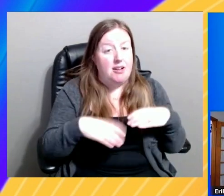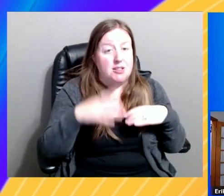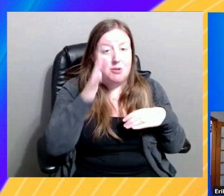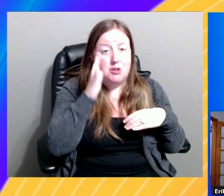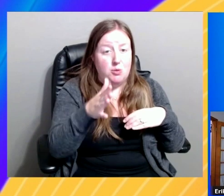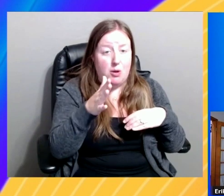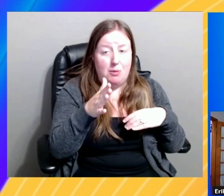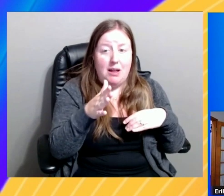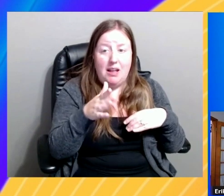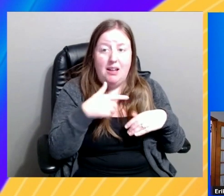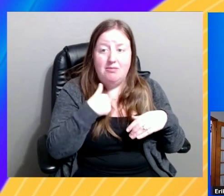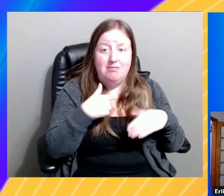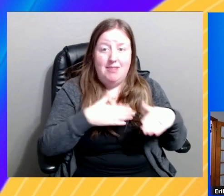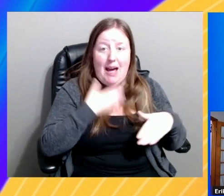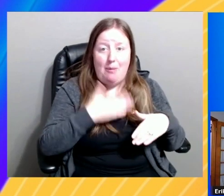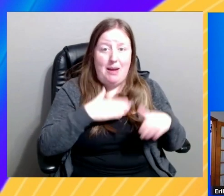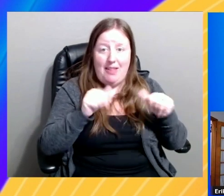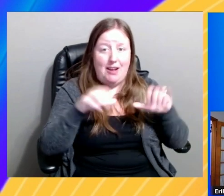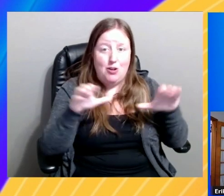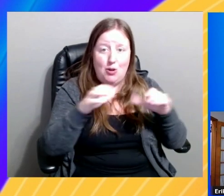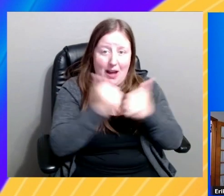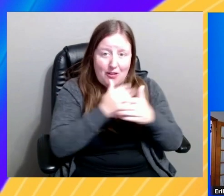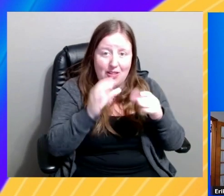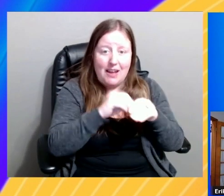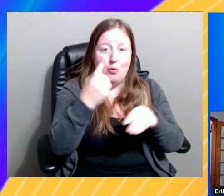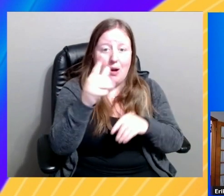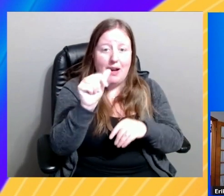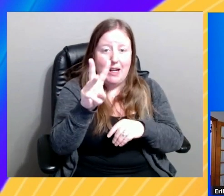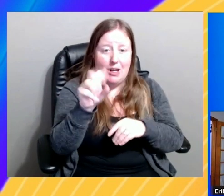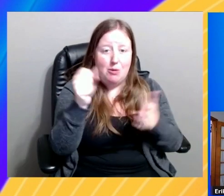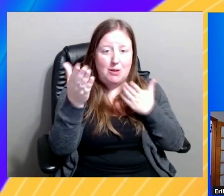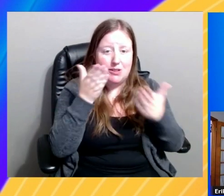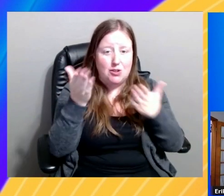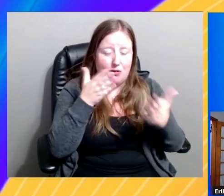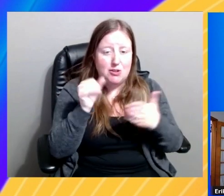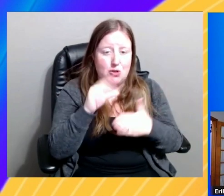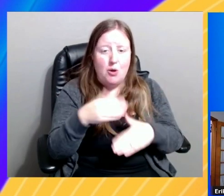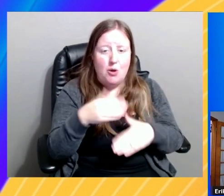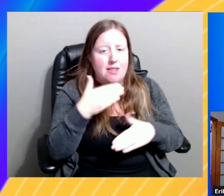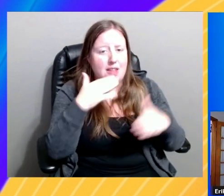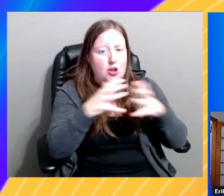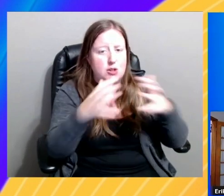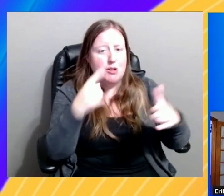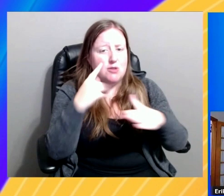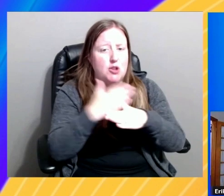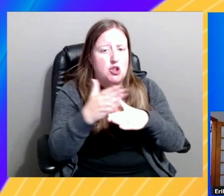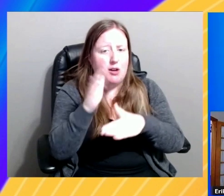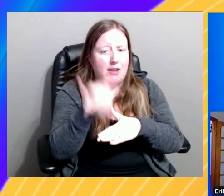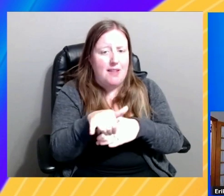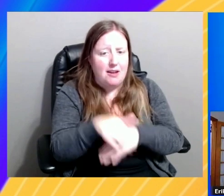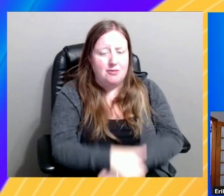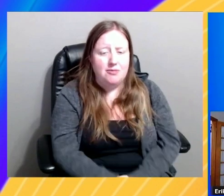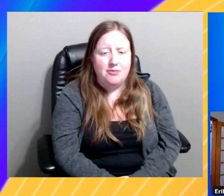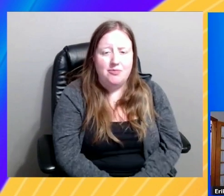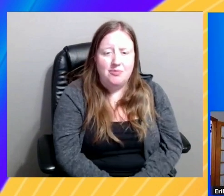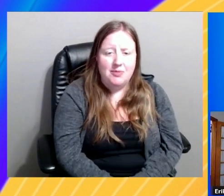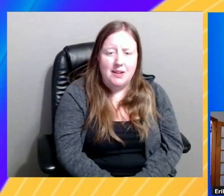of this stuff in one AWS service. So thank you so much for sharing that. Yeah. And then